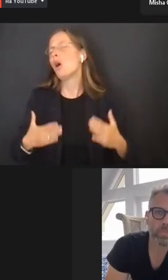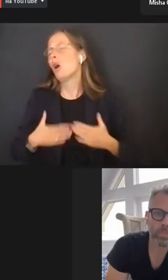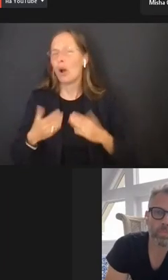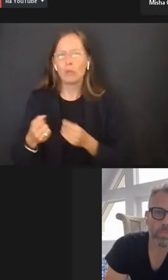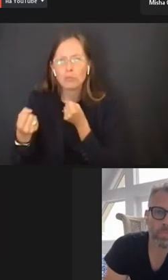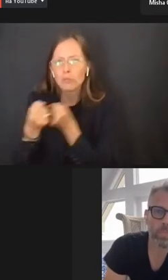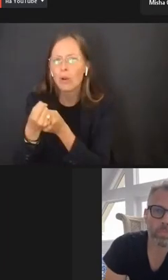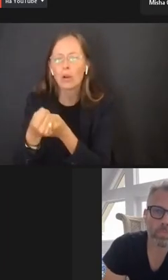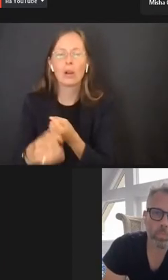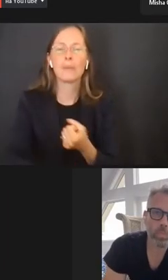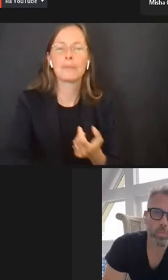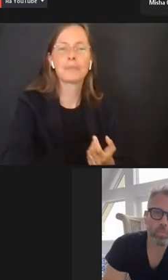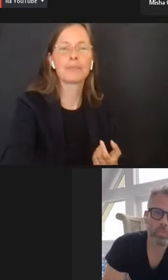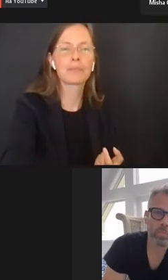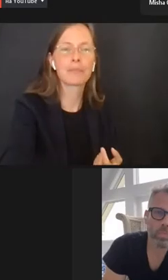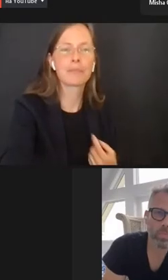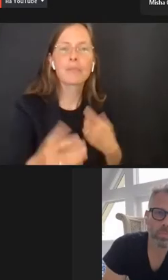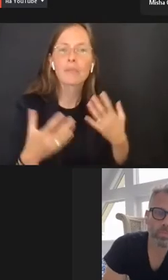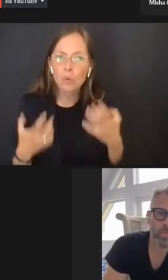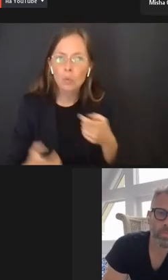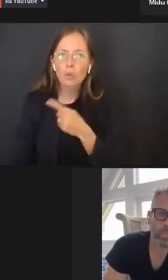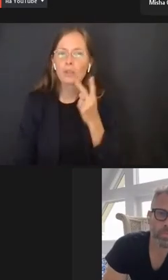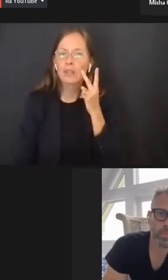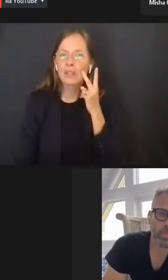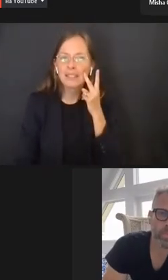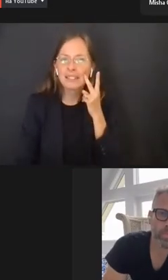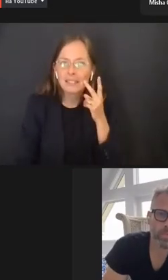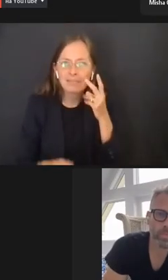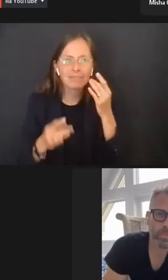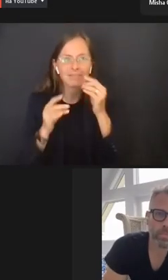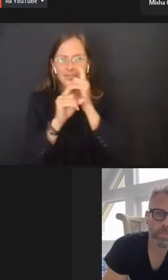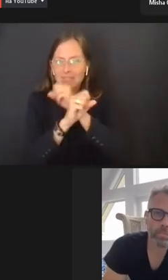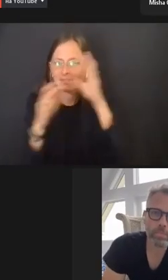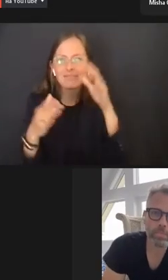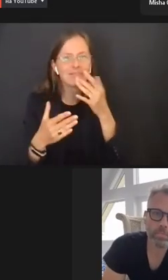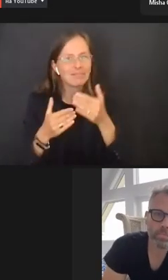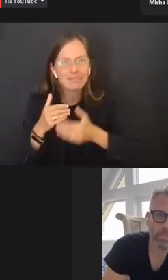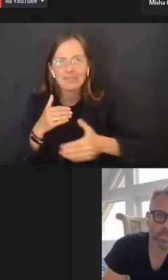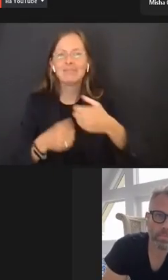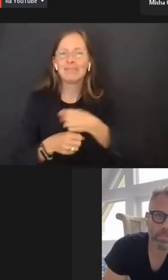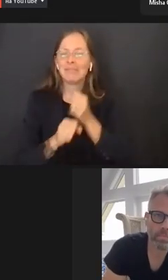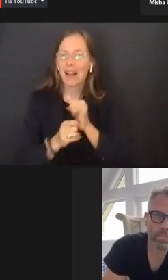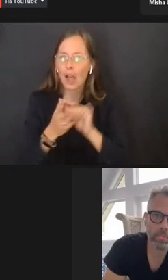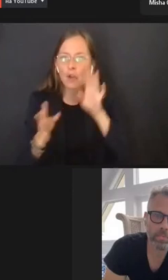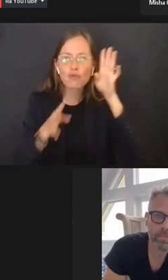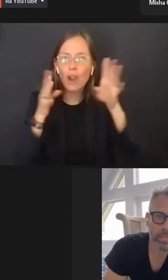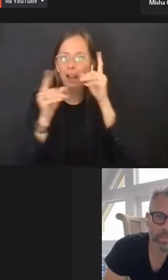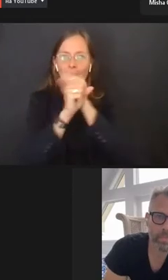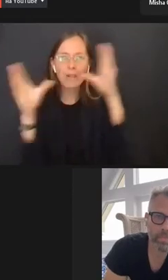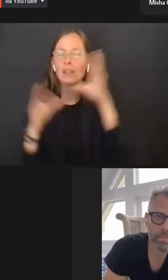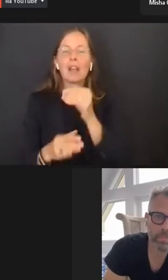wanted you to see this creative vision through, and nothing would have made me happier than it to be